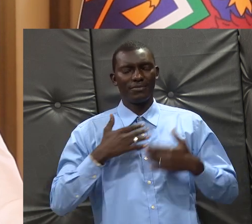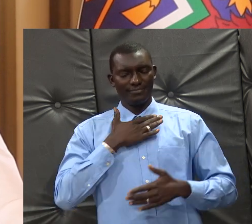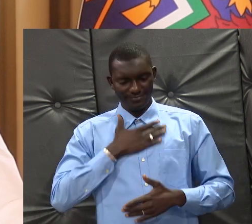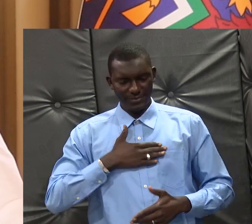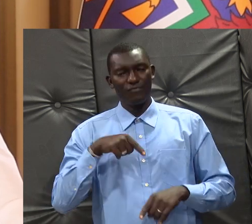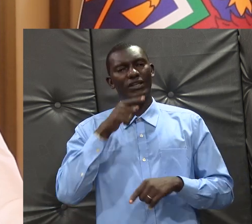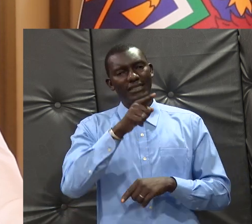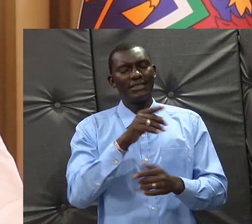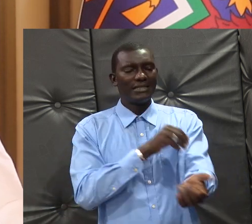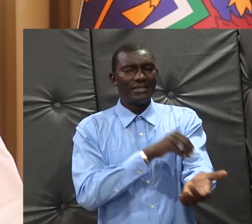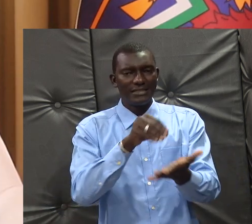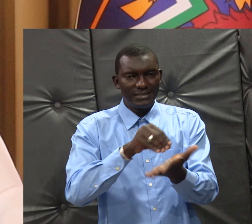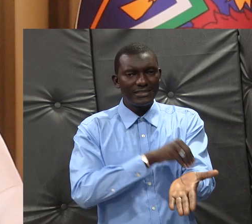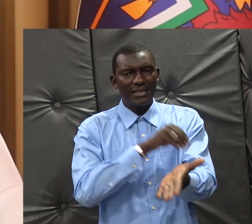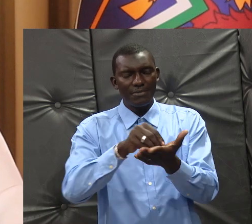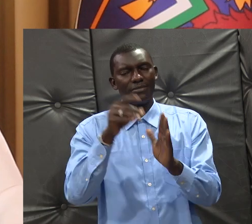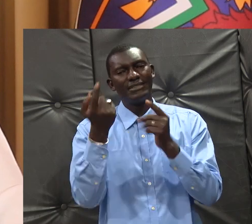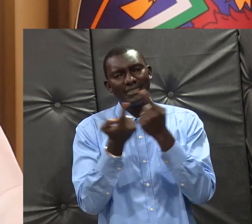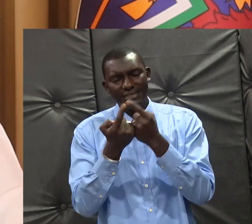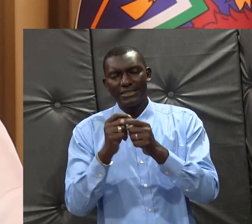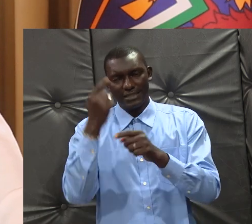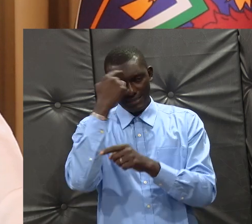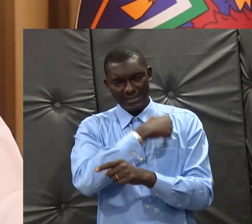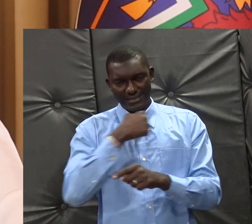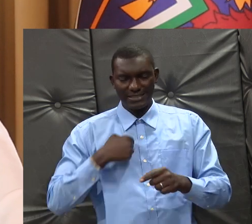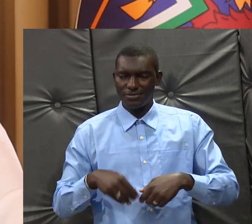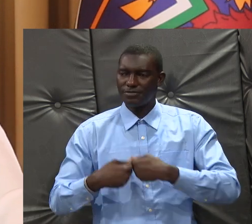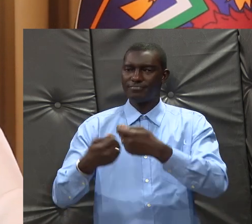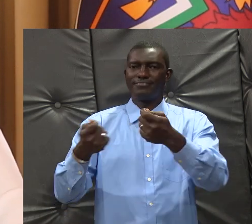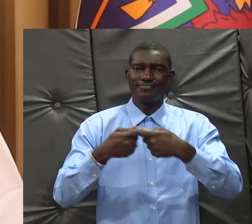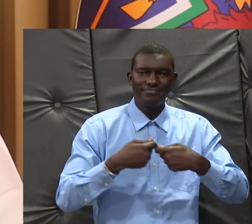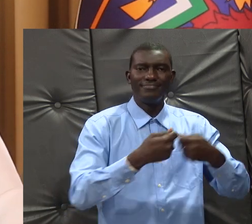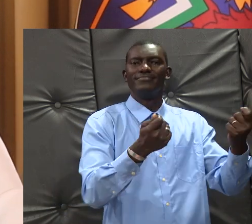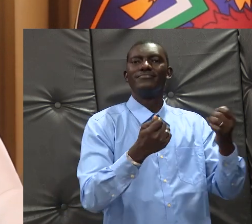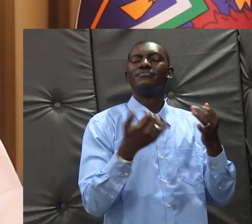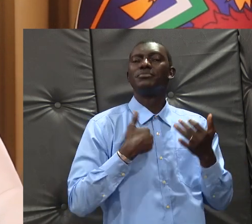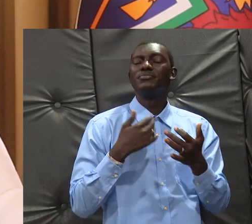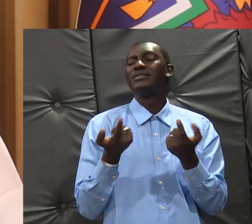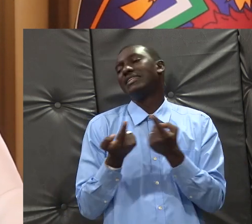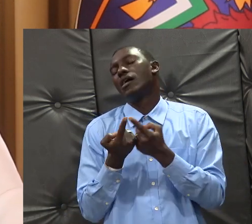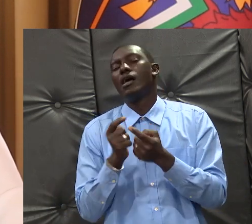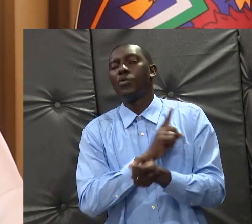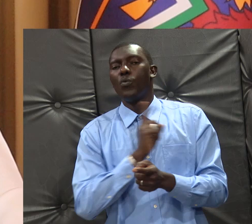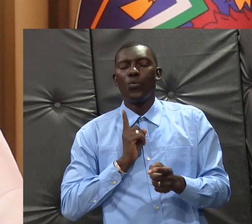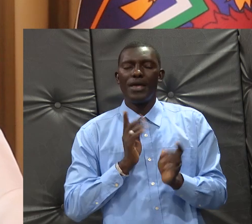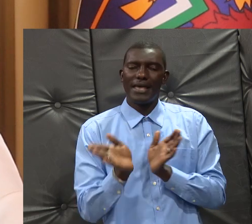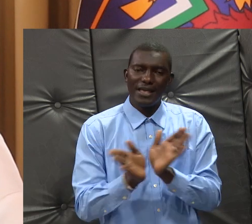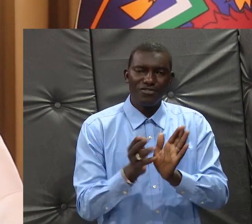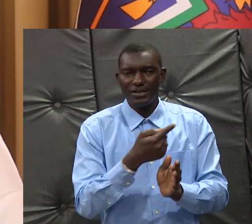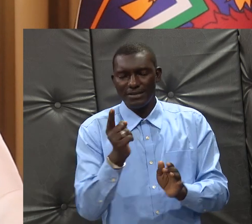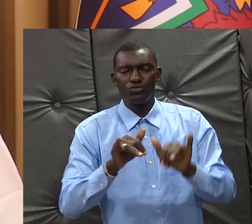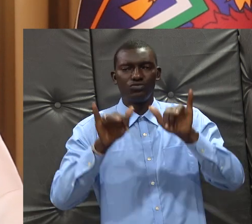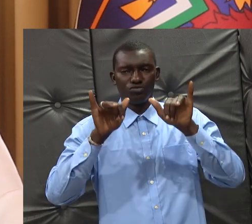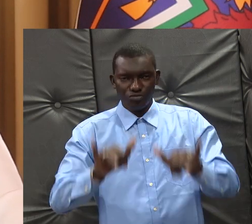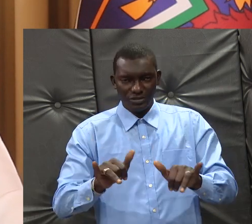to remain undeterred. I plead that you maintain the interfaith dialogue and